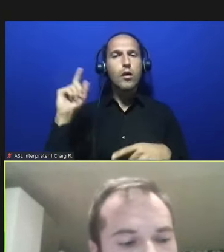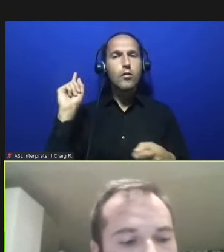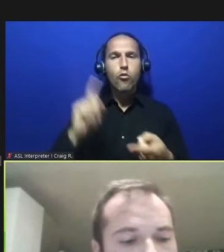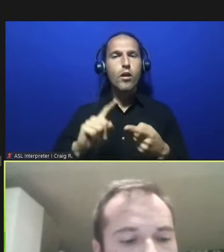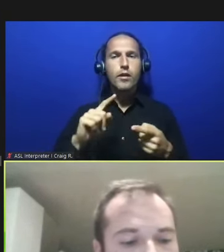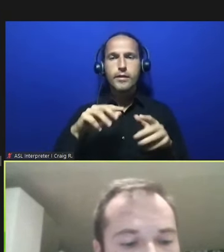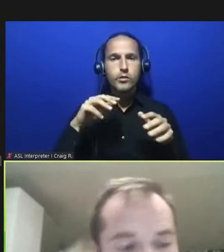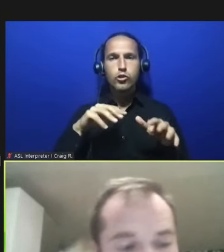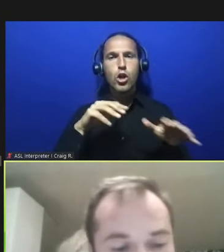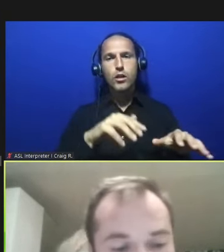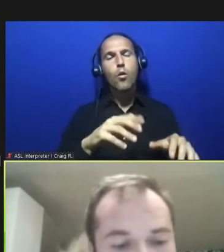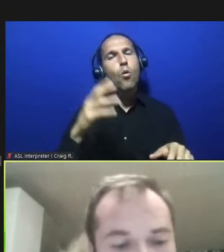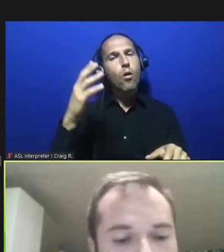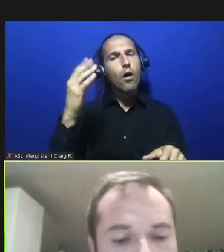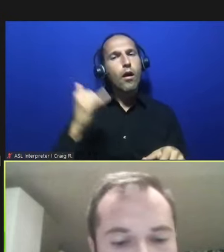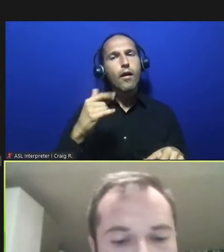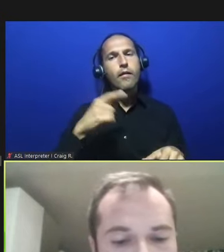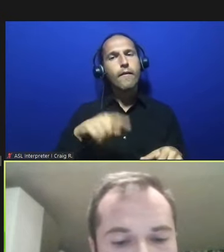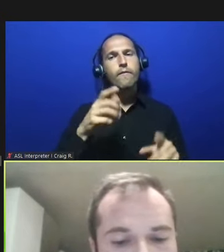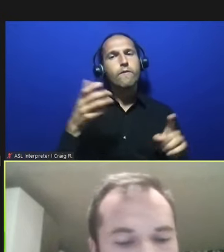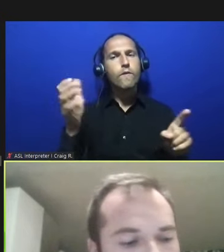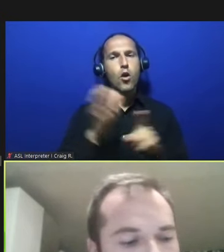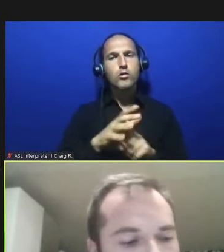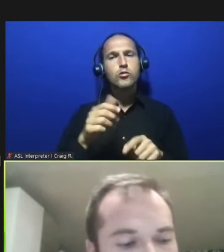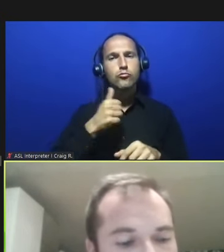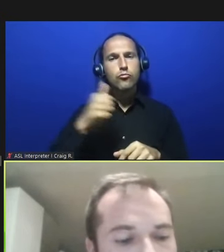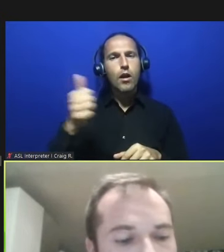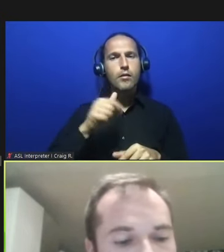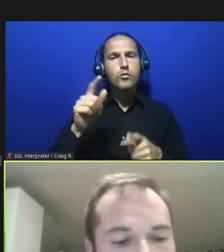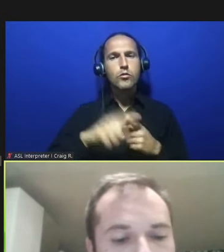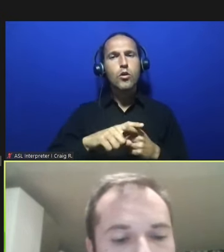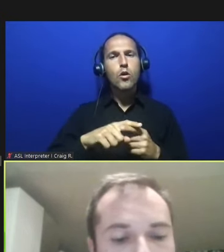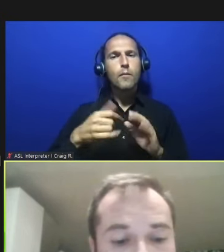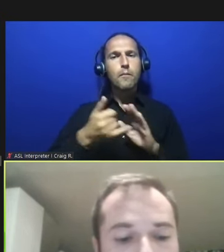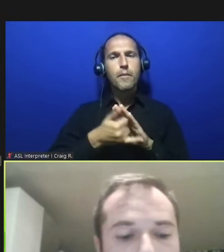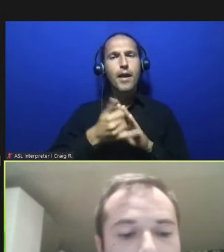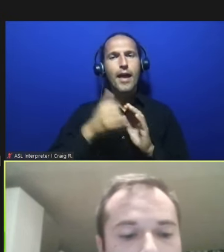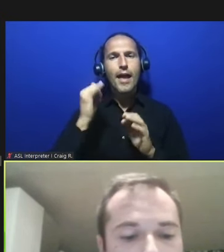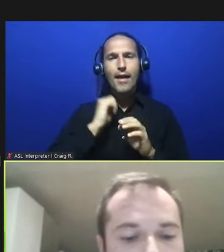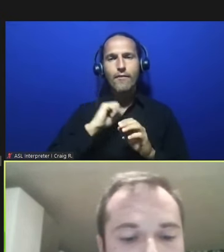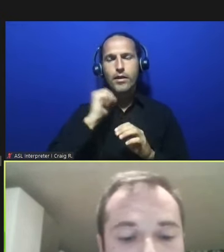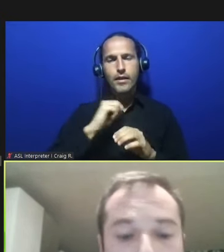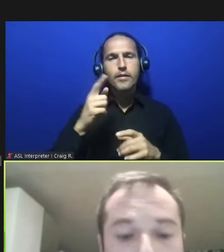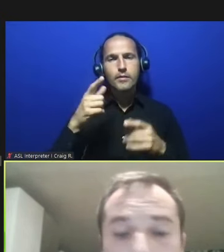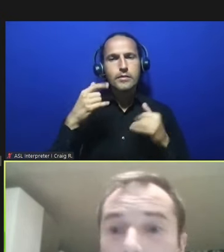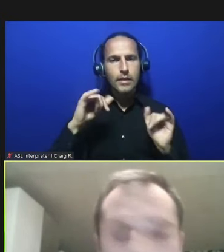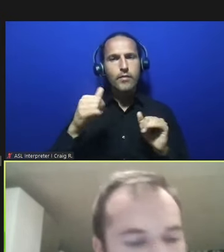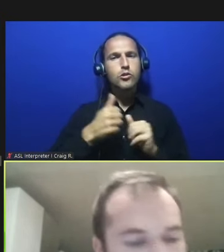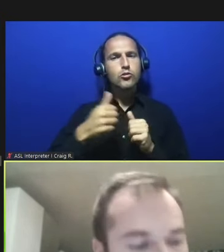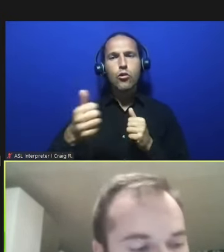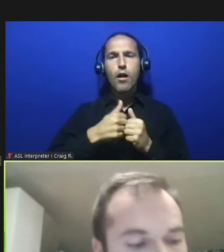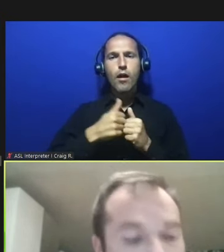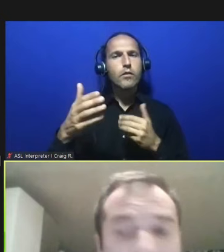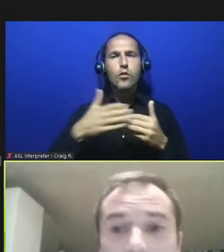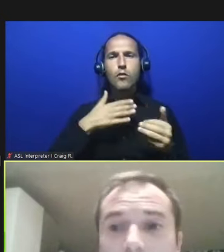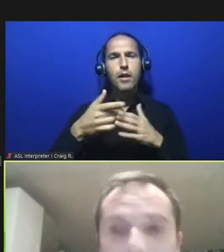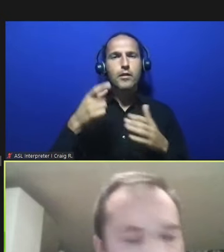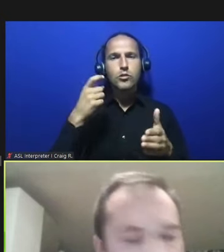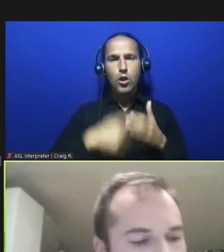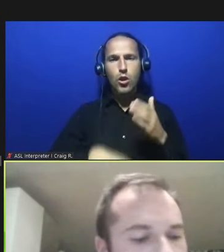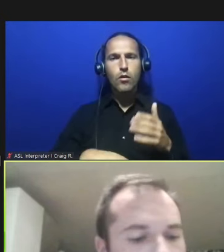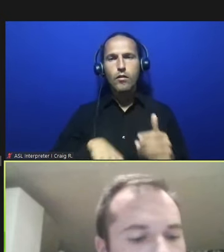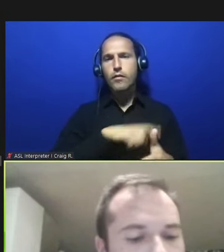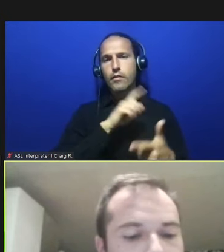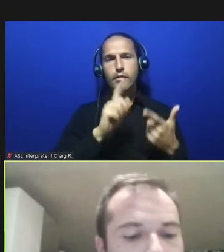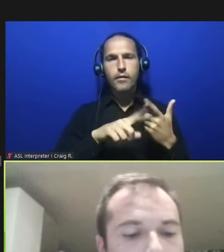congestion. Because those who are forced to travel to lower Manhattan every day will still travel regardless of tolls.